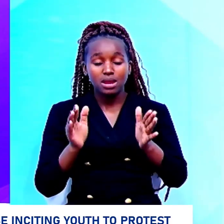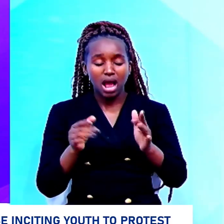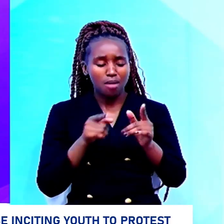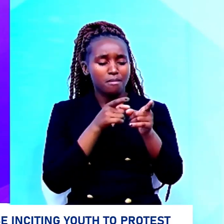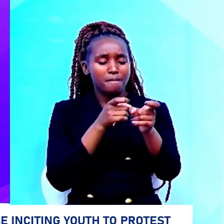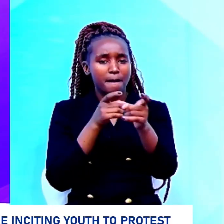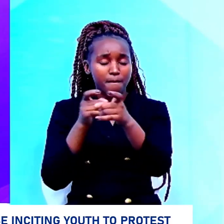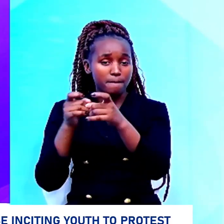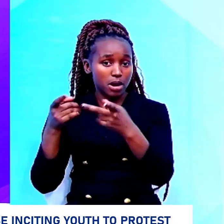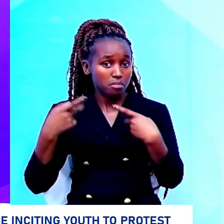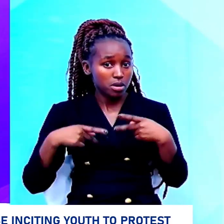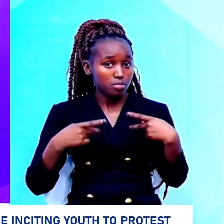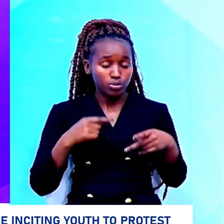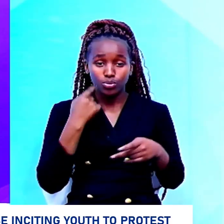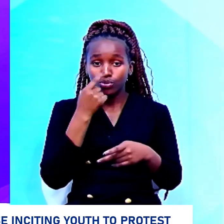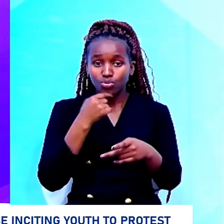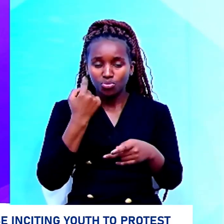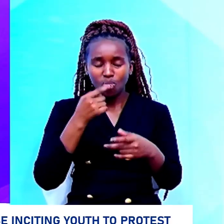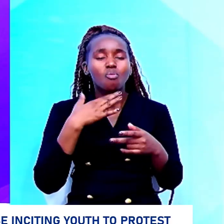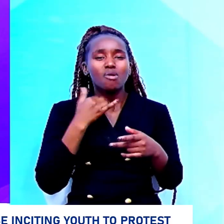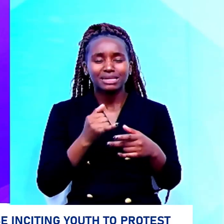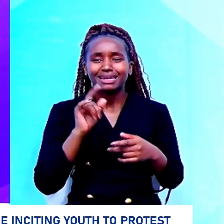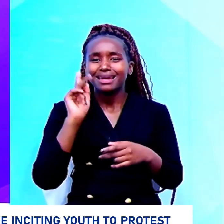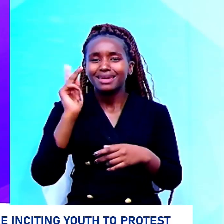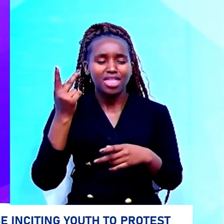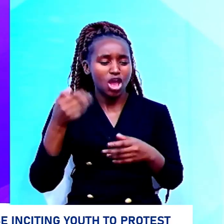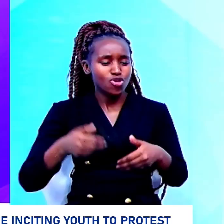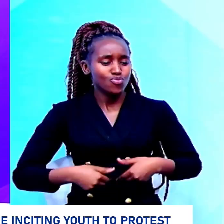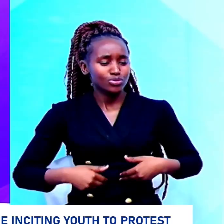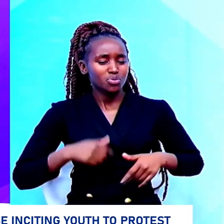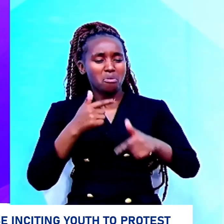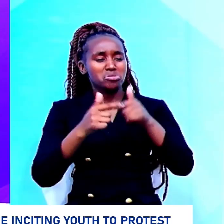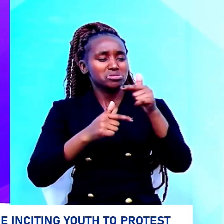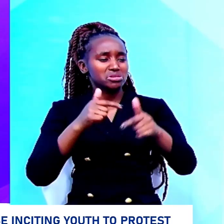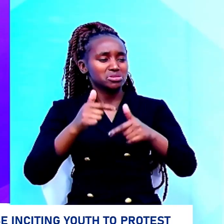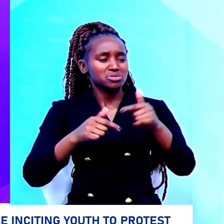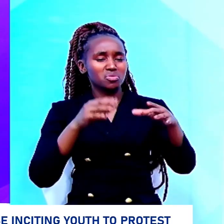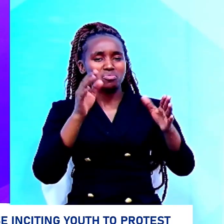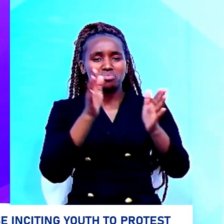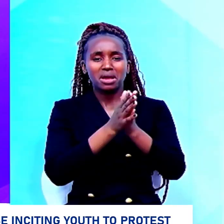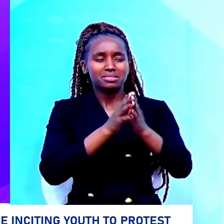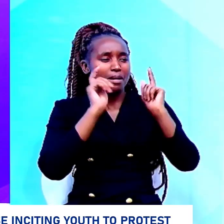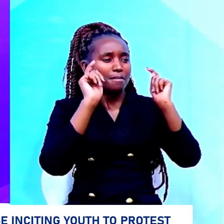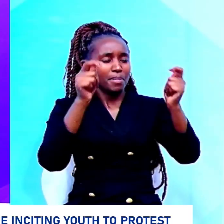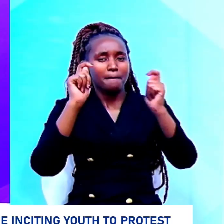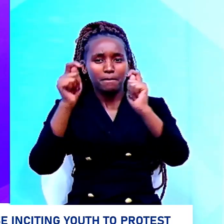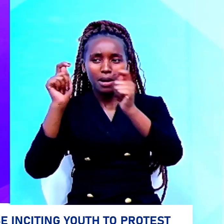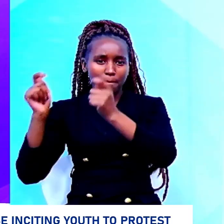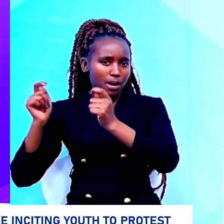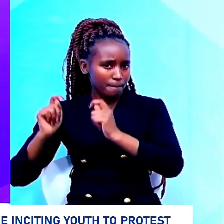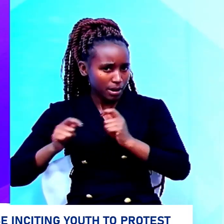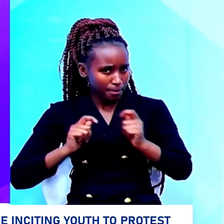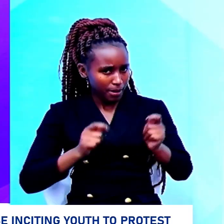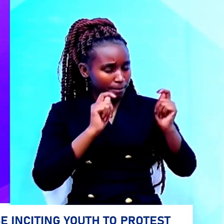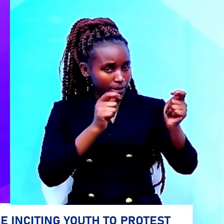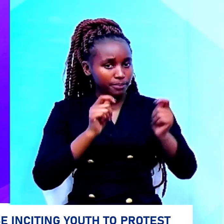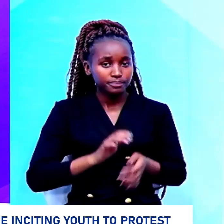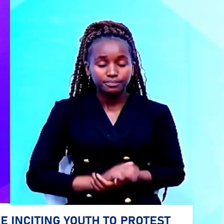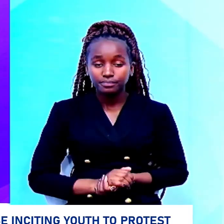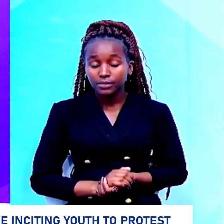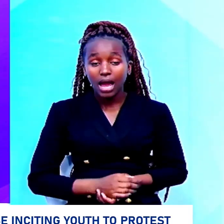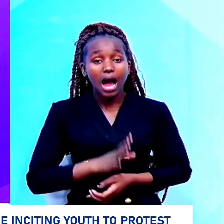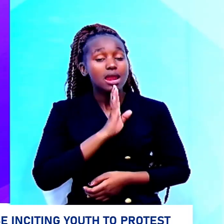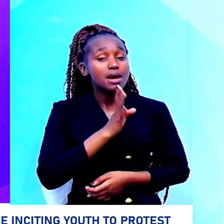he claims are inciting Kenyan youths to continue with ongoing protests. Speaking out against